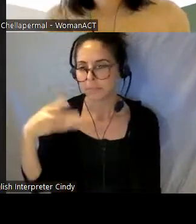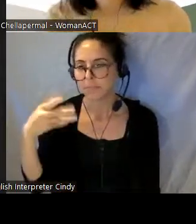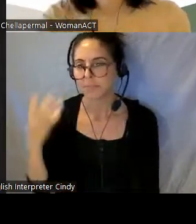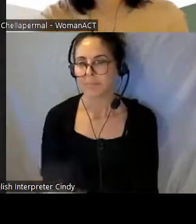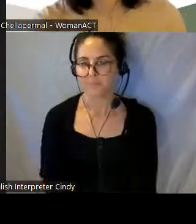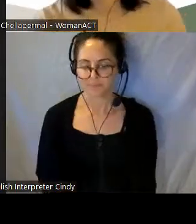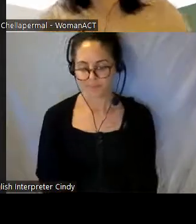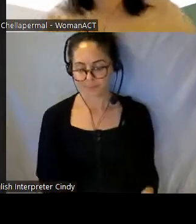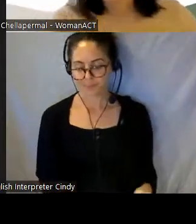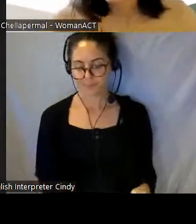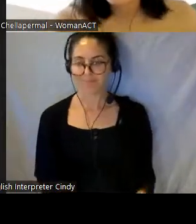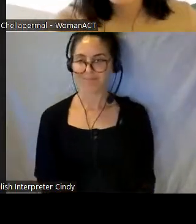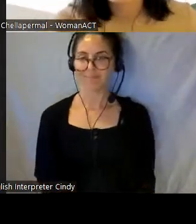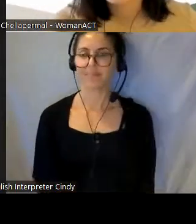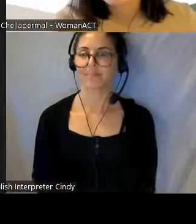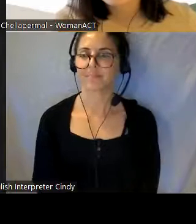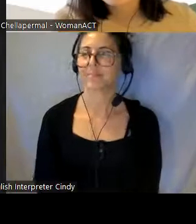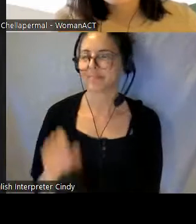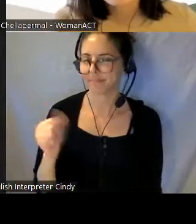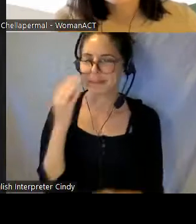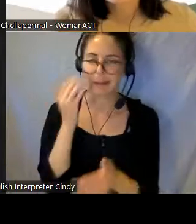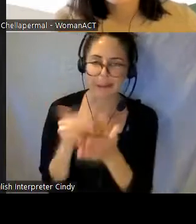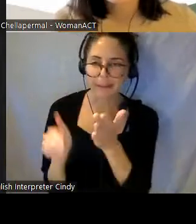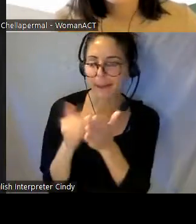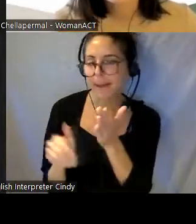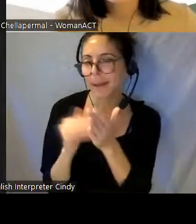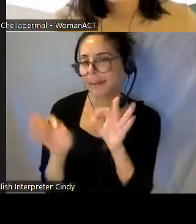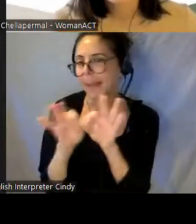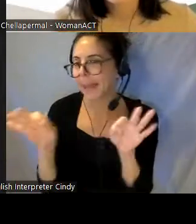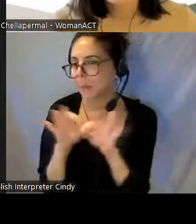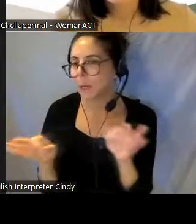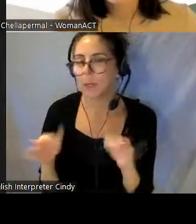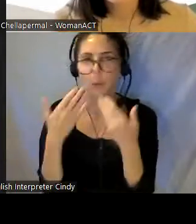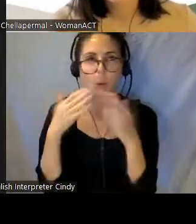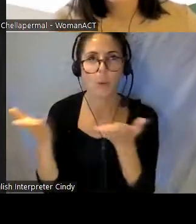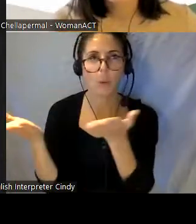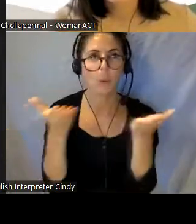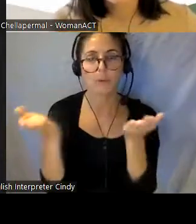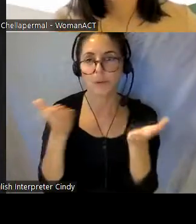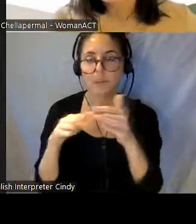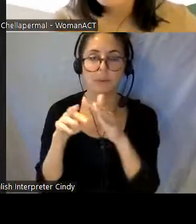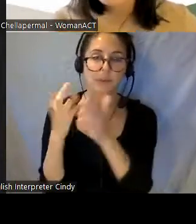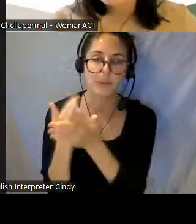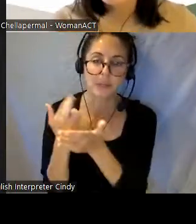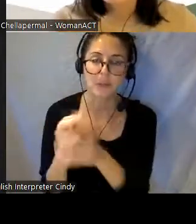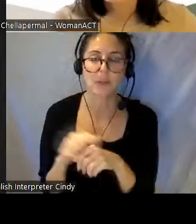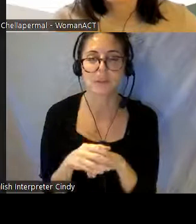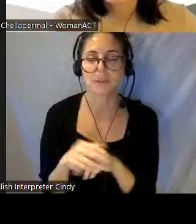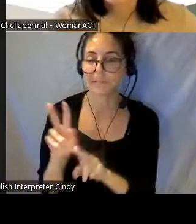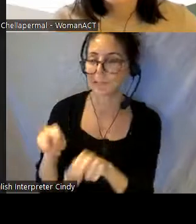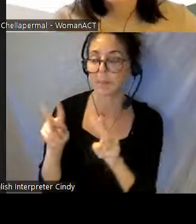Yeah, so a lot of people saying language and not aware of resources. Main barrier. Stigma as well,